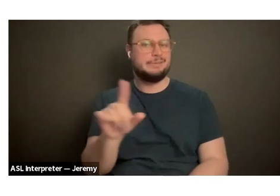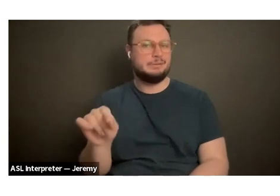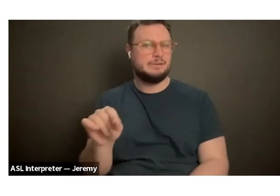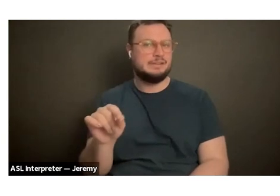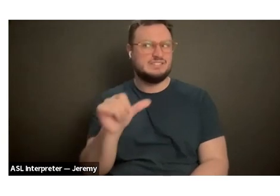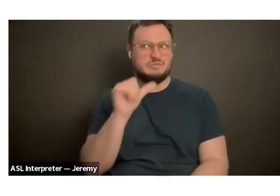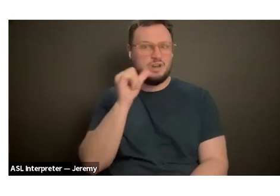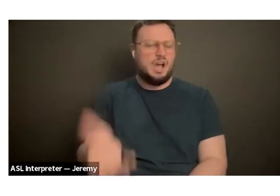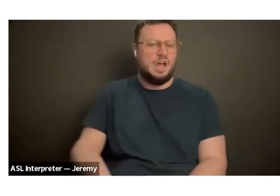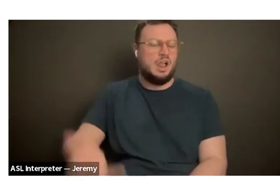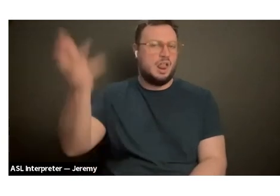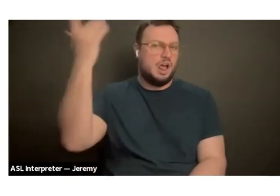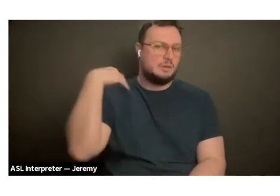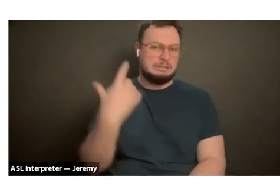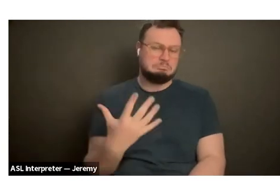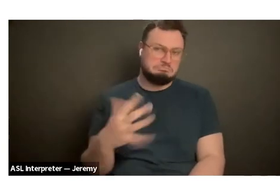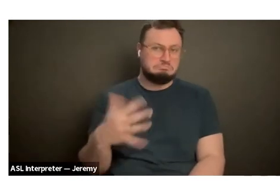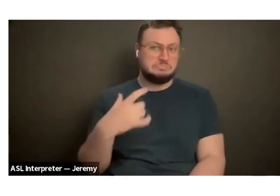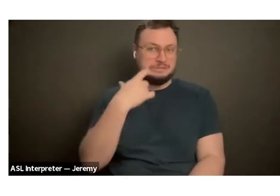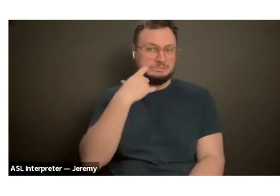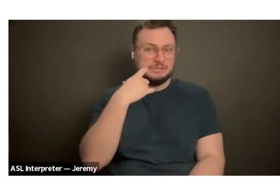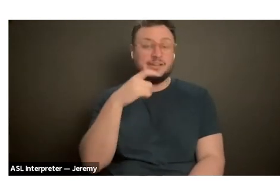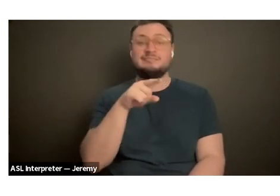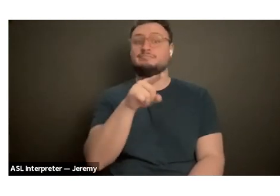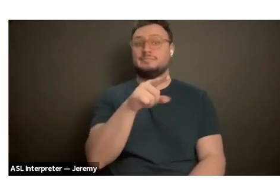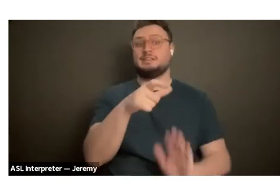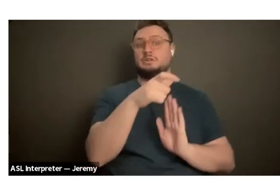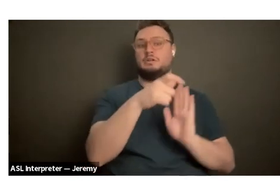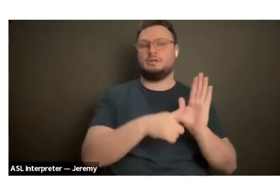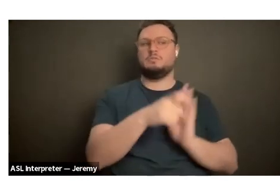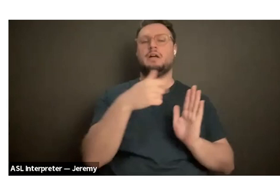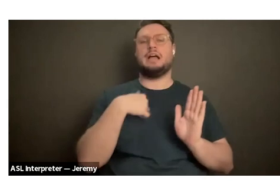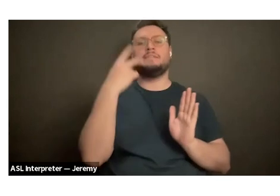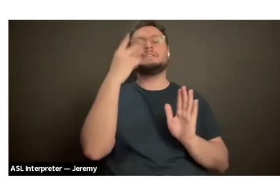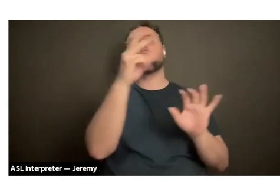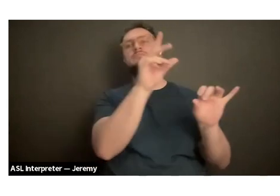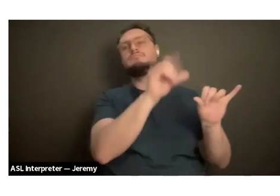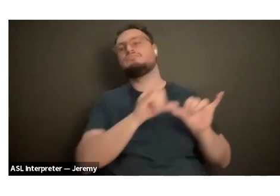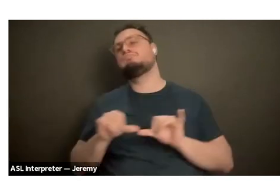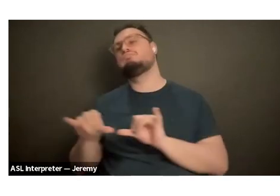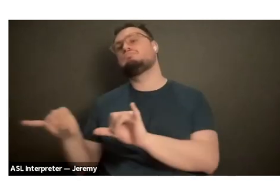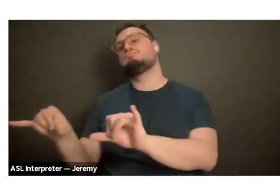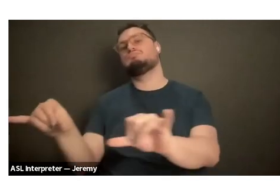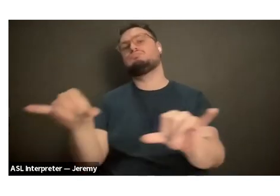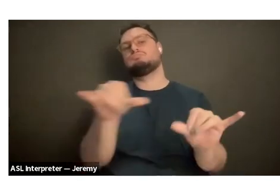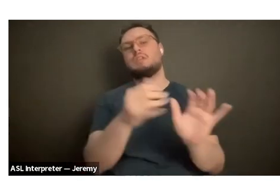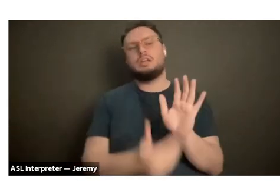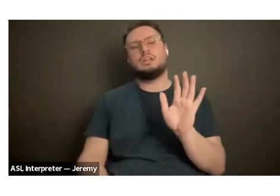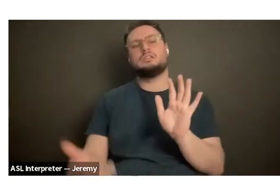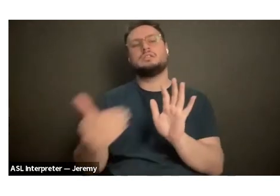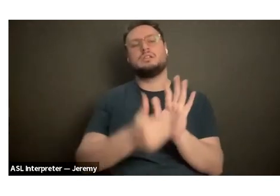articles, ableist articles like this, that are so unhelpful and so problematic. I think it's